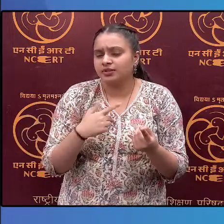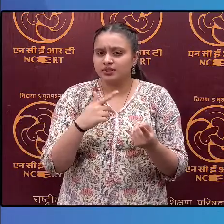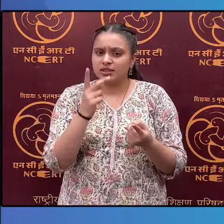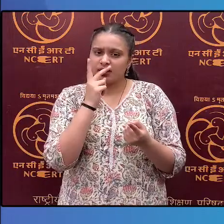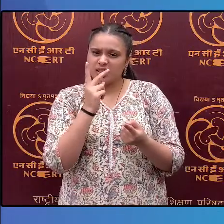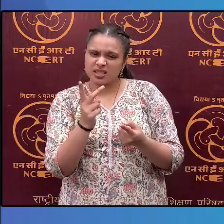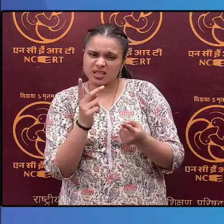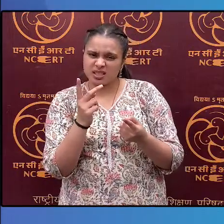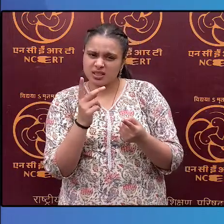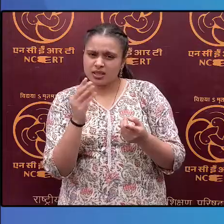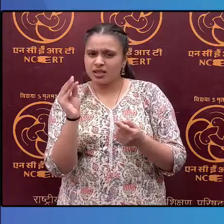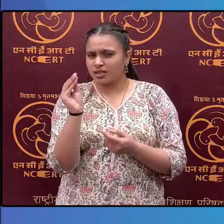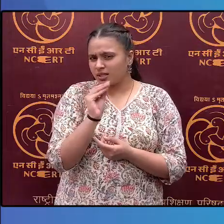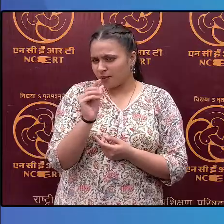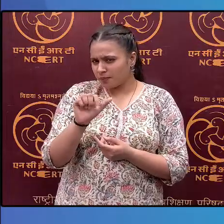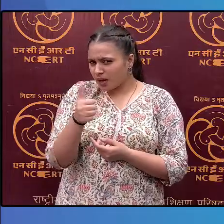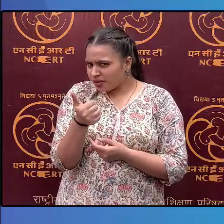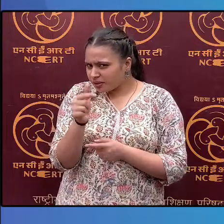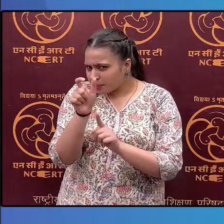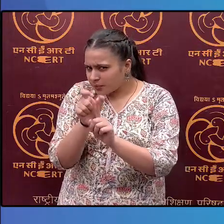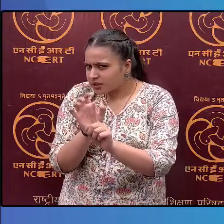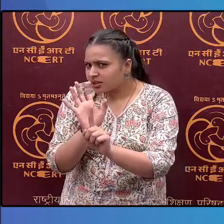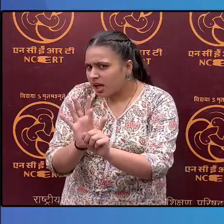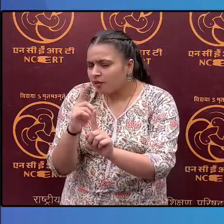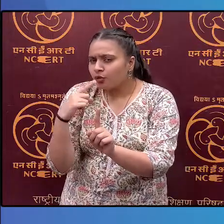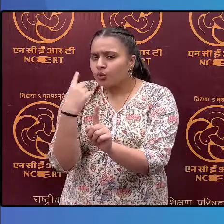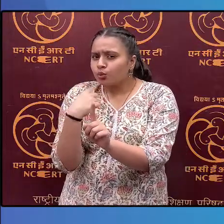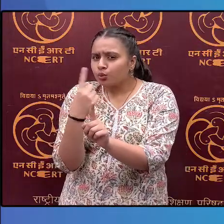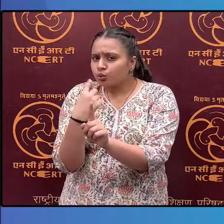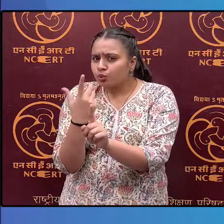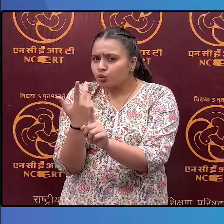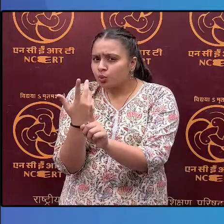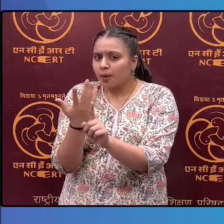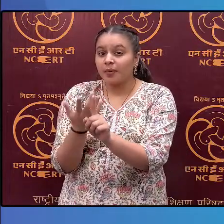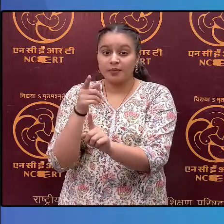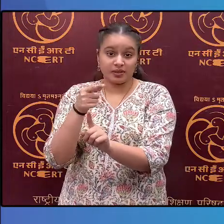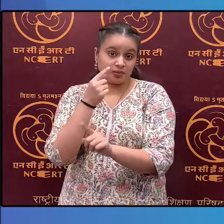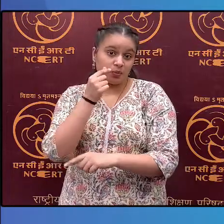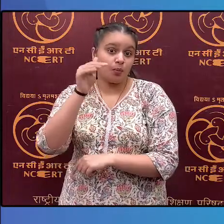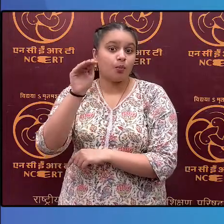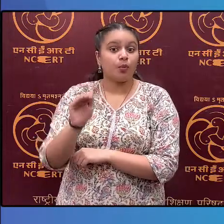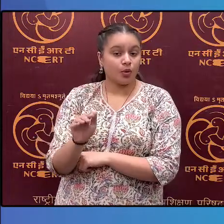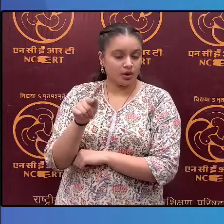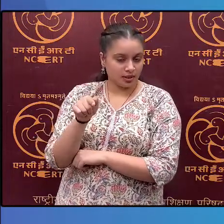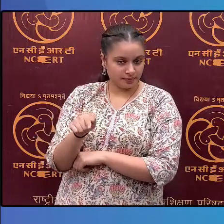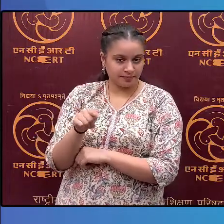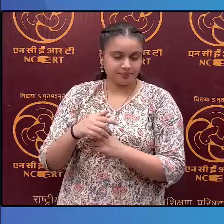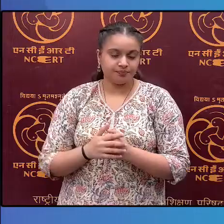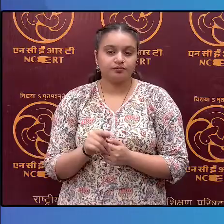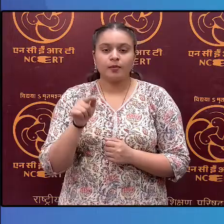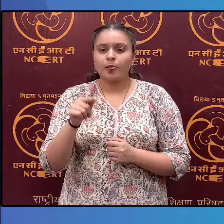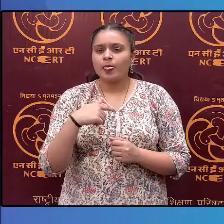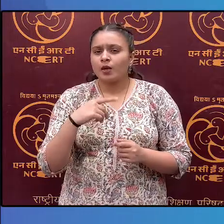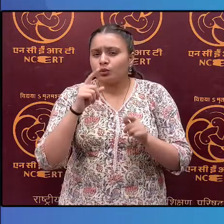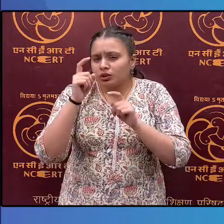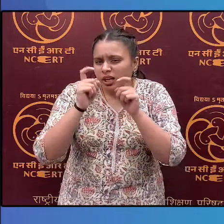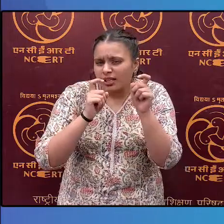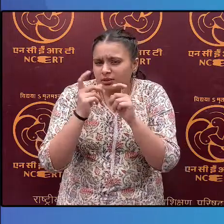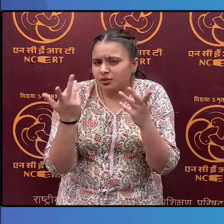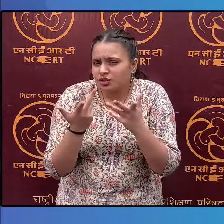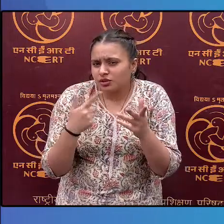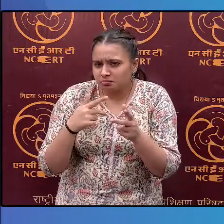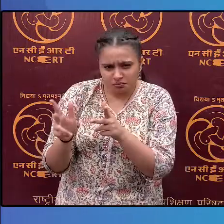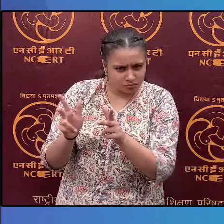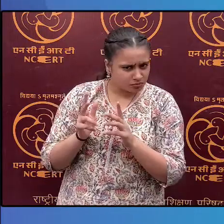ma'am, there's someone else. Who is this? So I guess it's a boy. Yeah, there's a boy. What are his expressions, ma'am? Could you tell